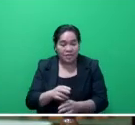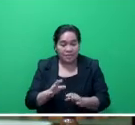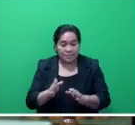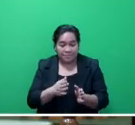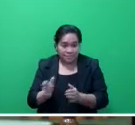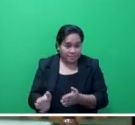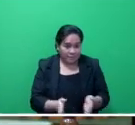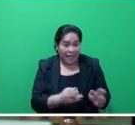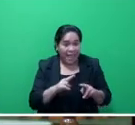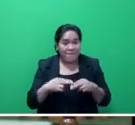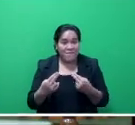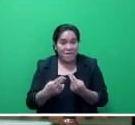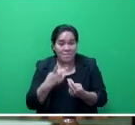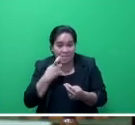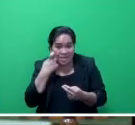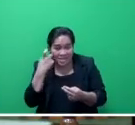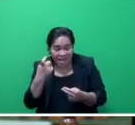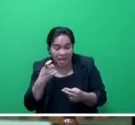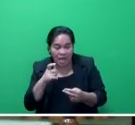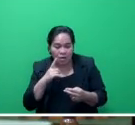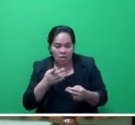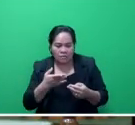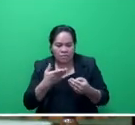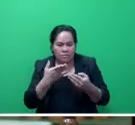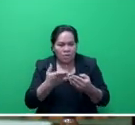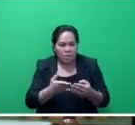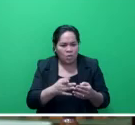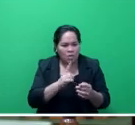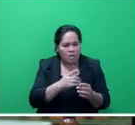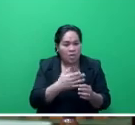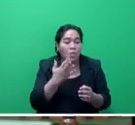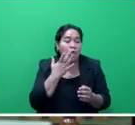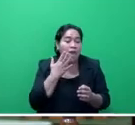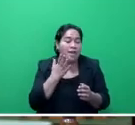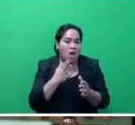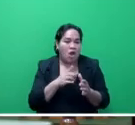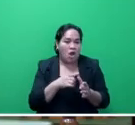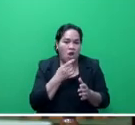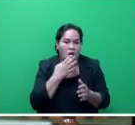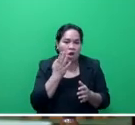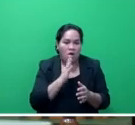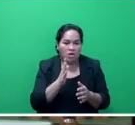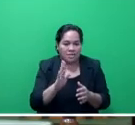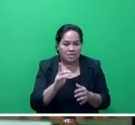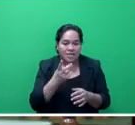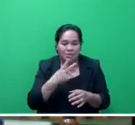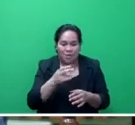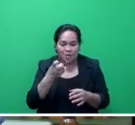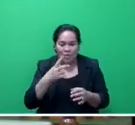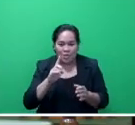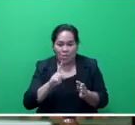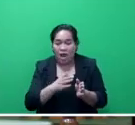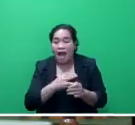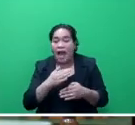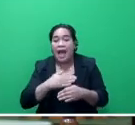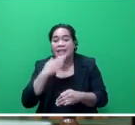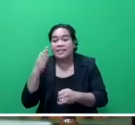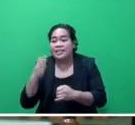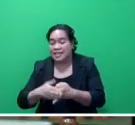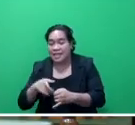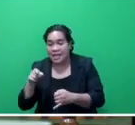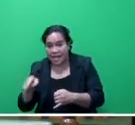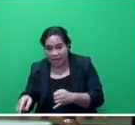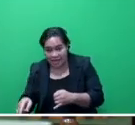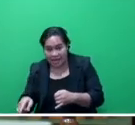leave will be reduced from 2 days to 1 day effective from 1 August 2021 until the end of the COVID-19 period. Mr. Speaker, sir,